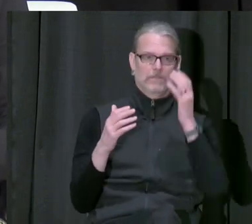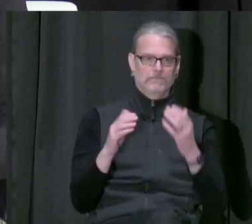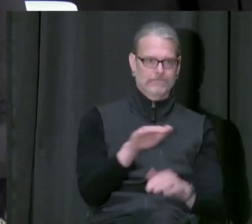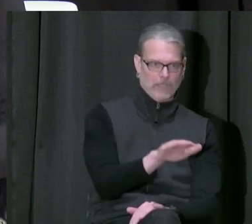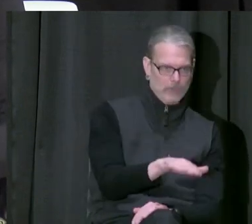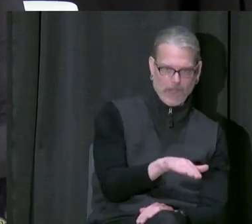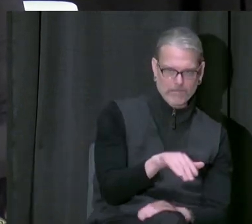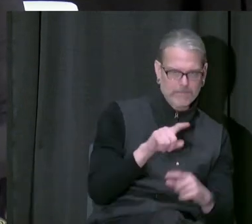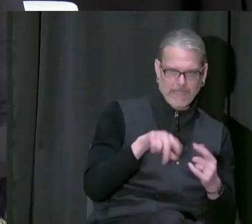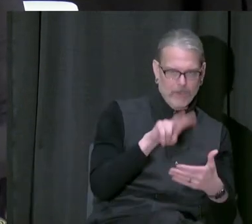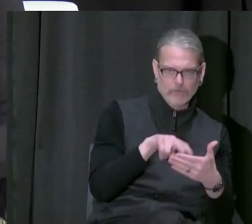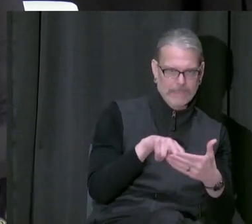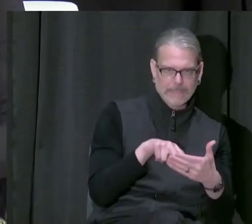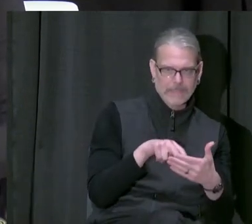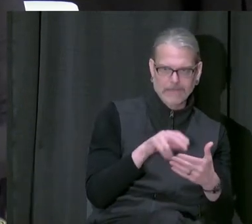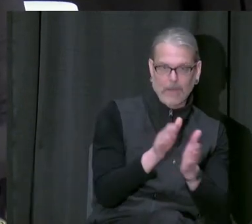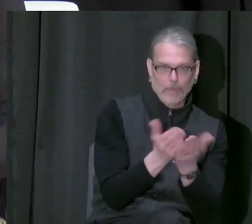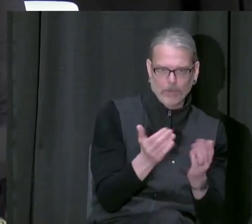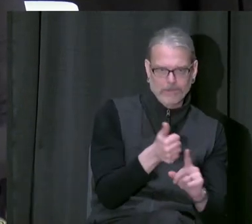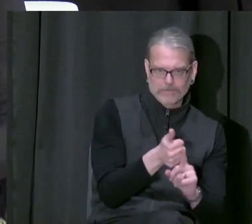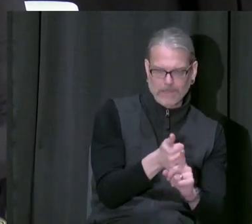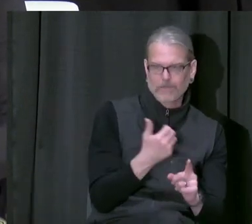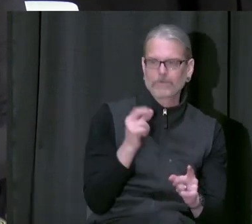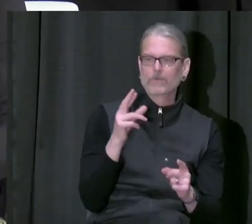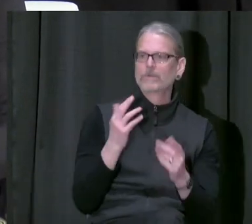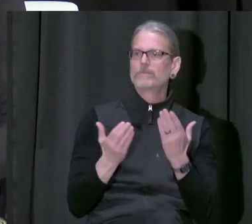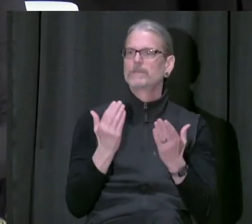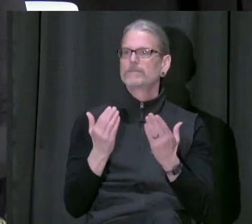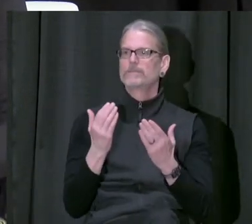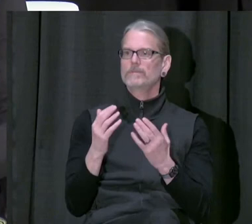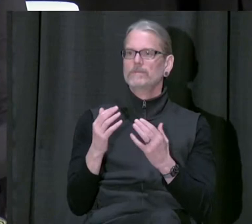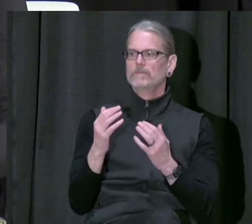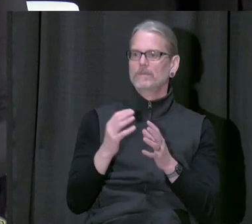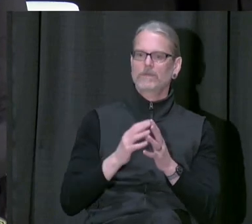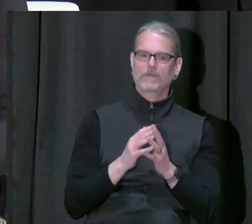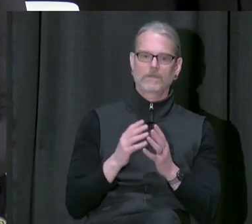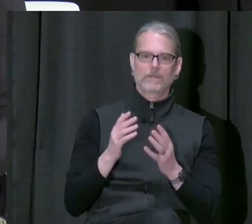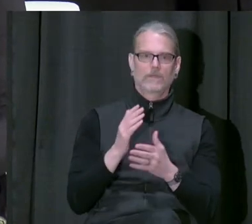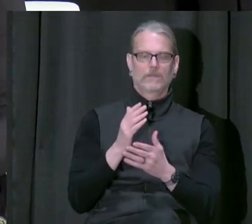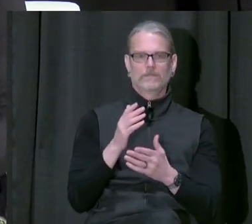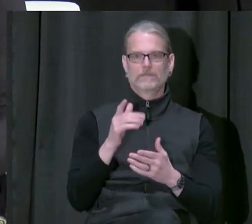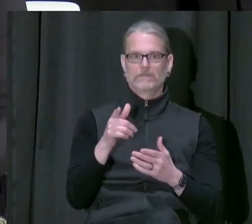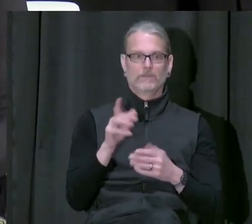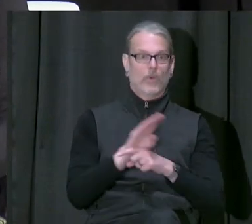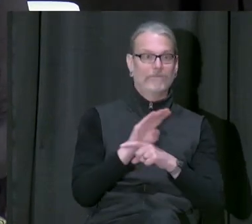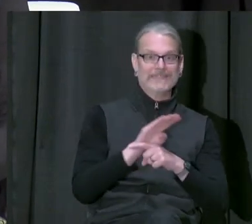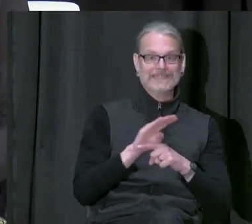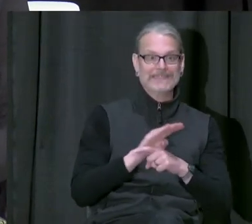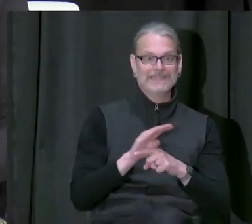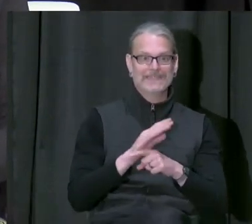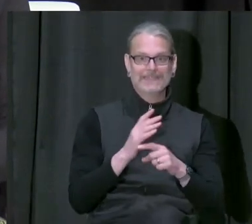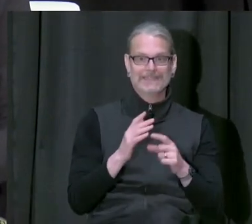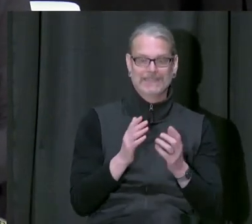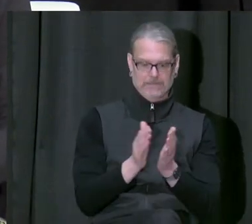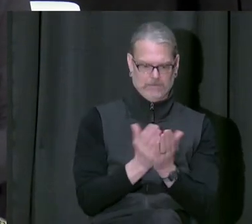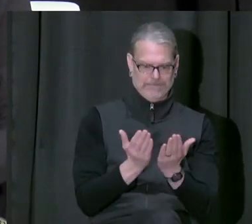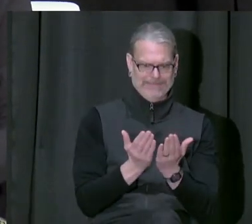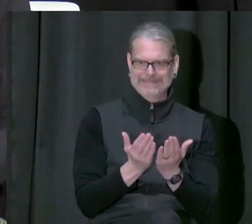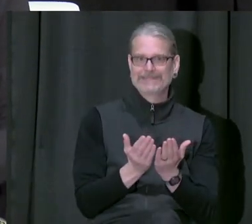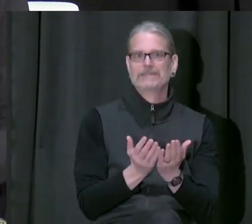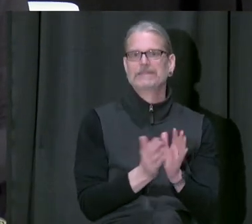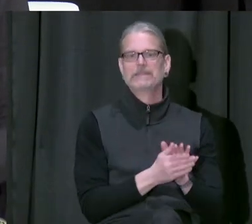can't read the book on their own just yet, or you know, if your hands are busy for a moment, you just need Alexa to pick up where you left off.